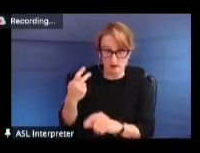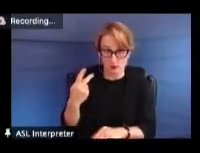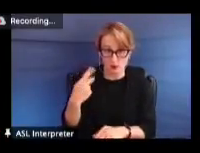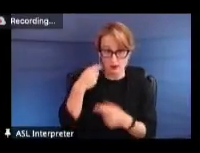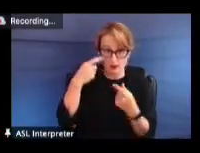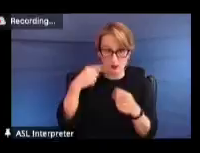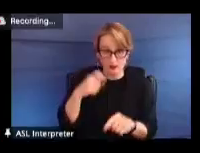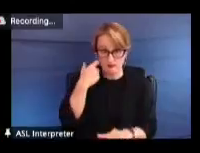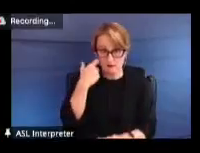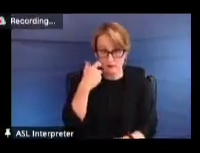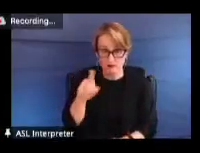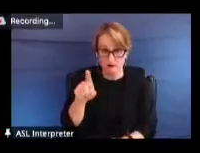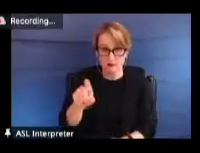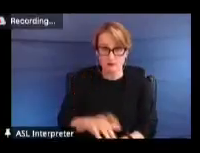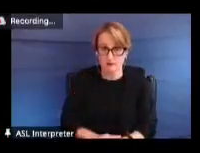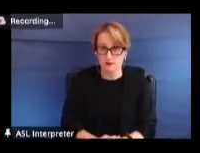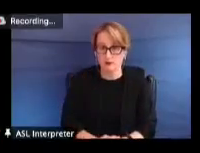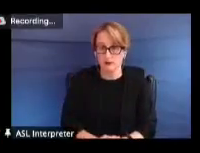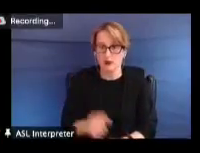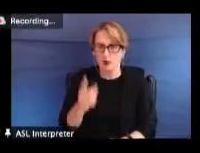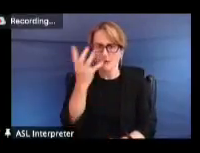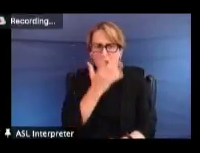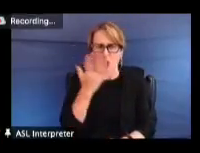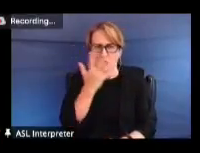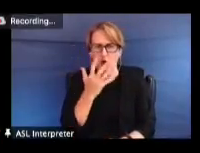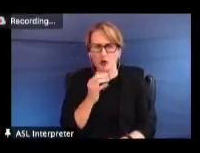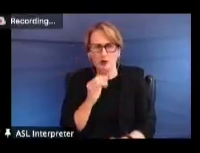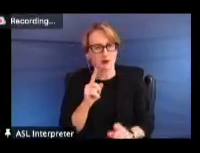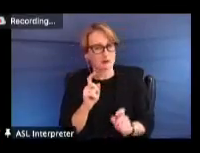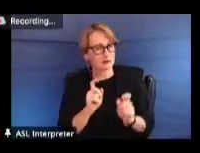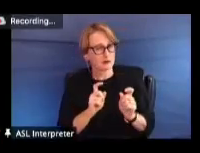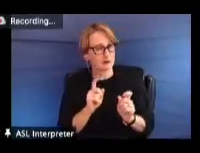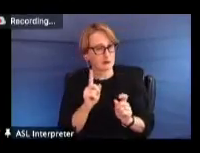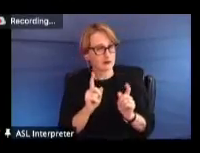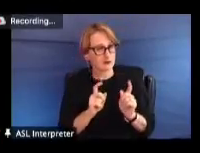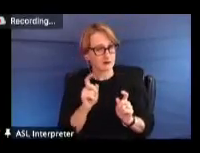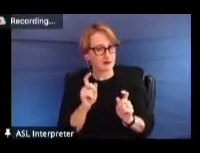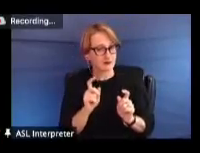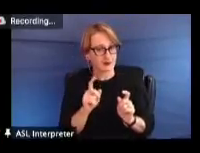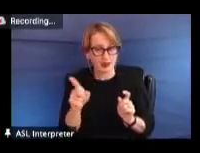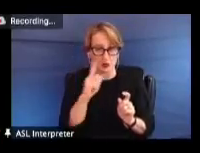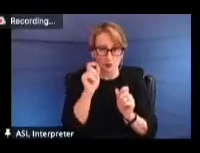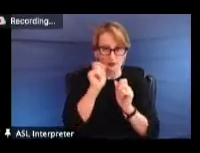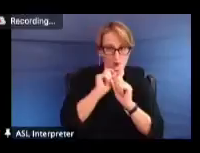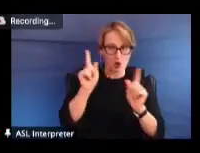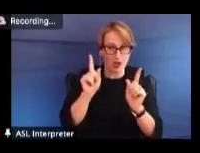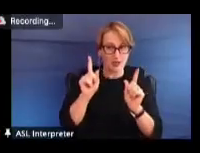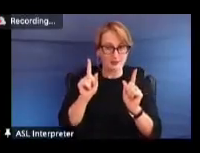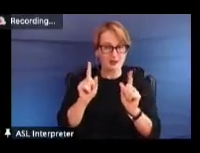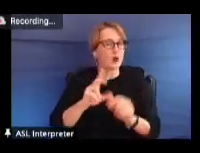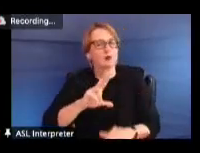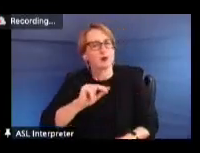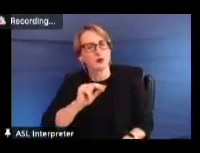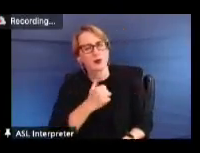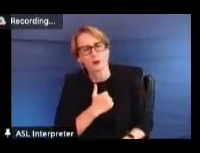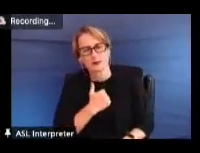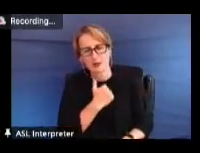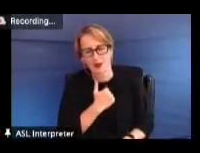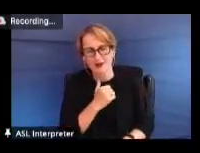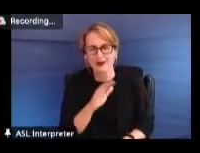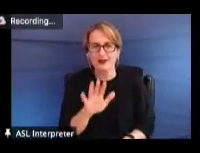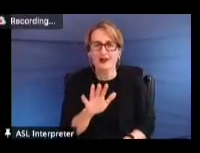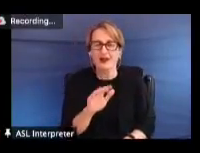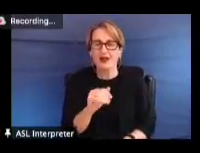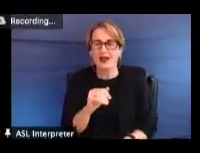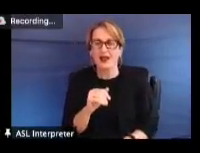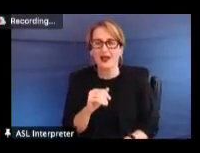said a minute ago. You had a look on your face like you were surprised by what I said. But, No, I'm sorry. okay. I just want to make sure